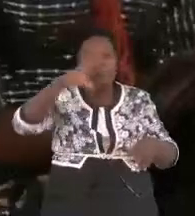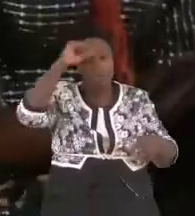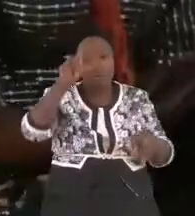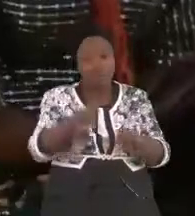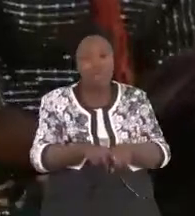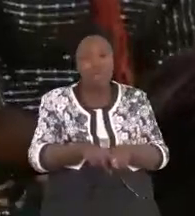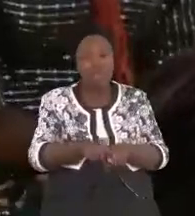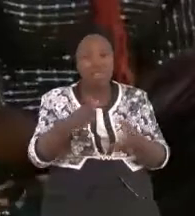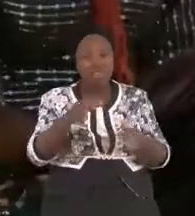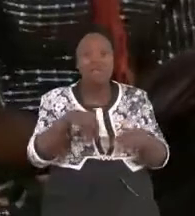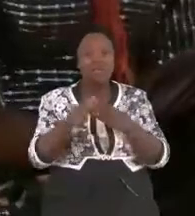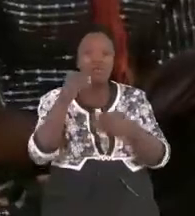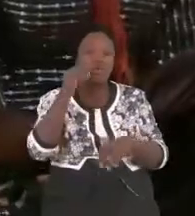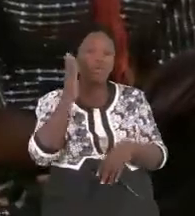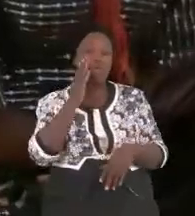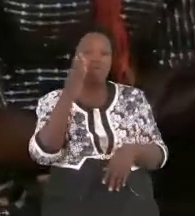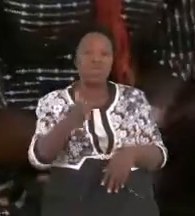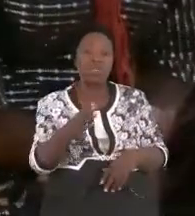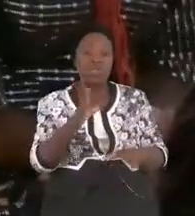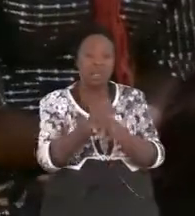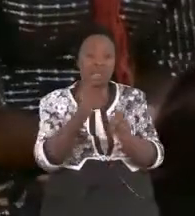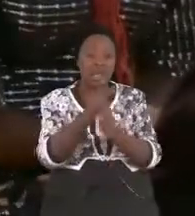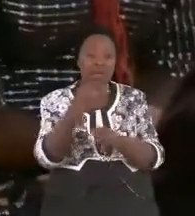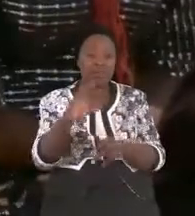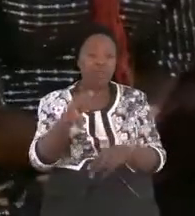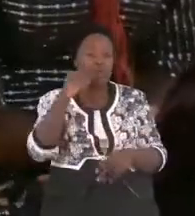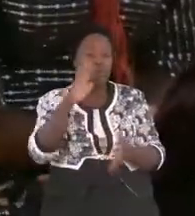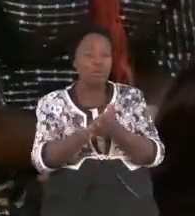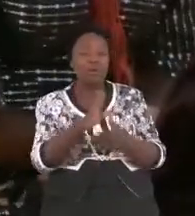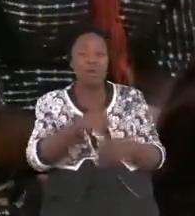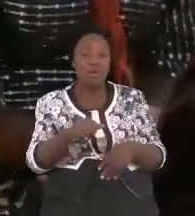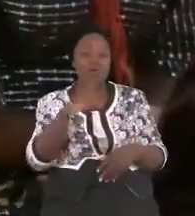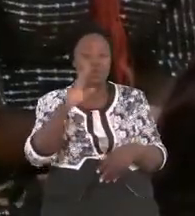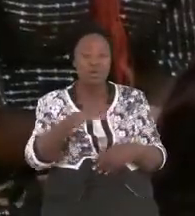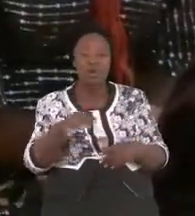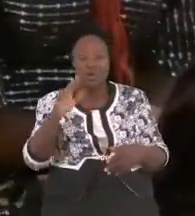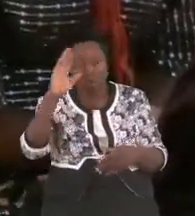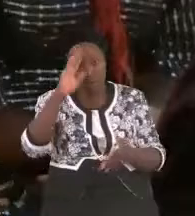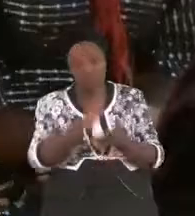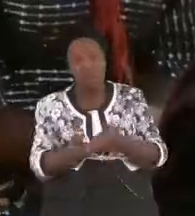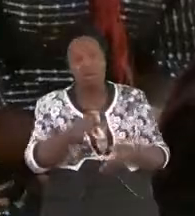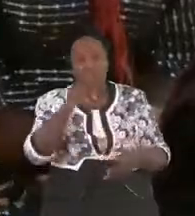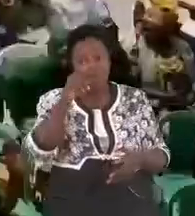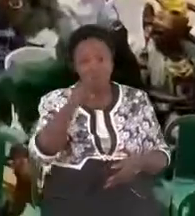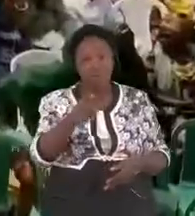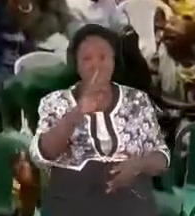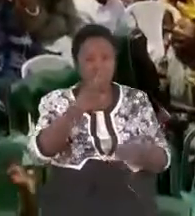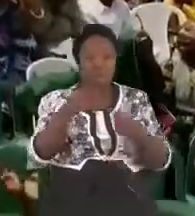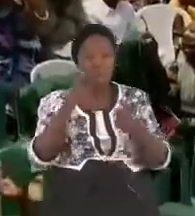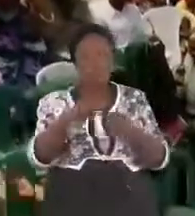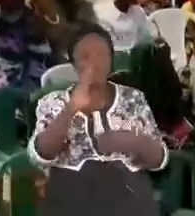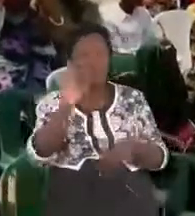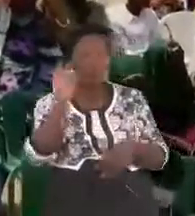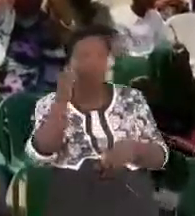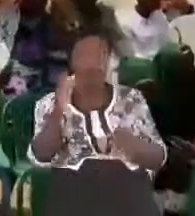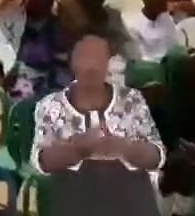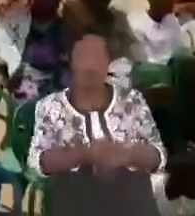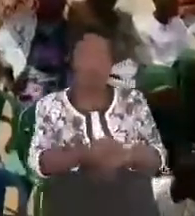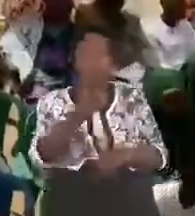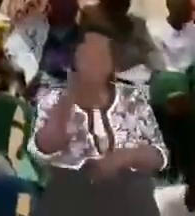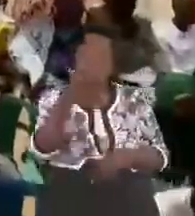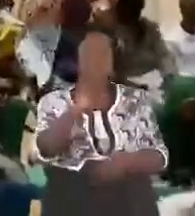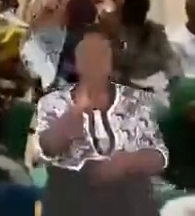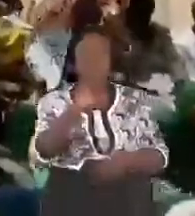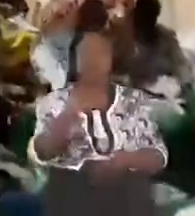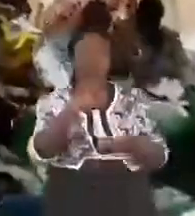there, taking care of your wife, taking care of your husband, you are going to be fruitful. There is no barrenness